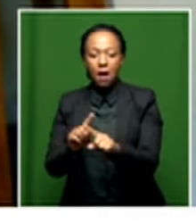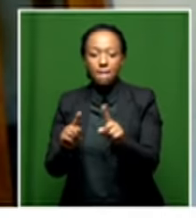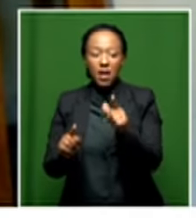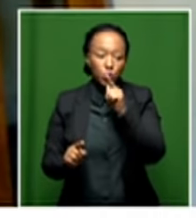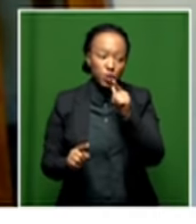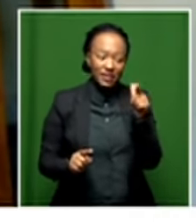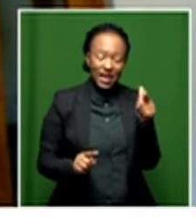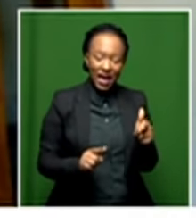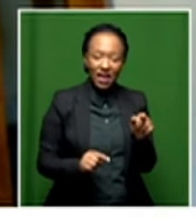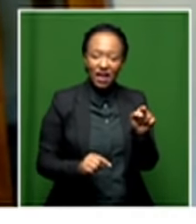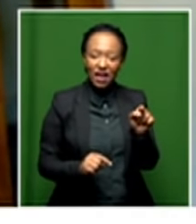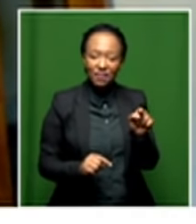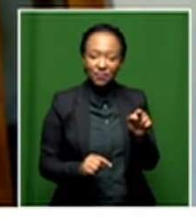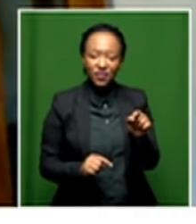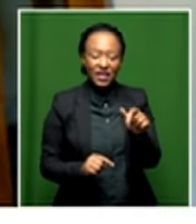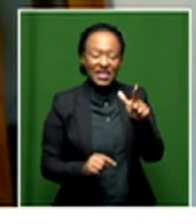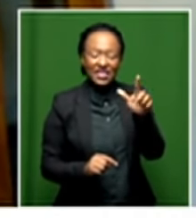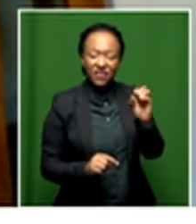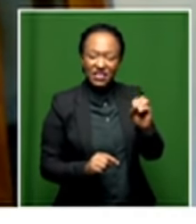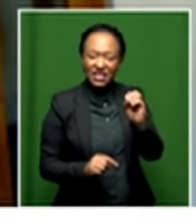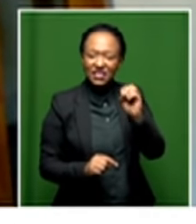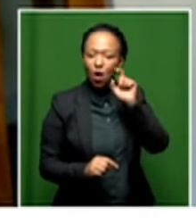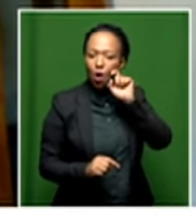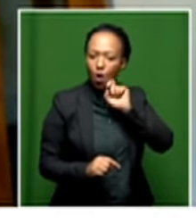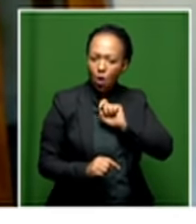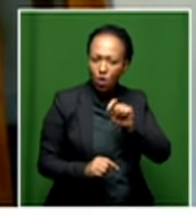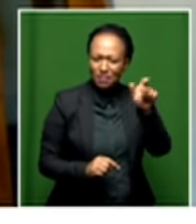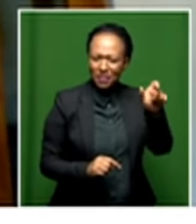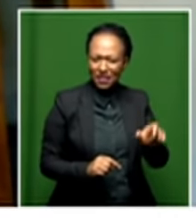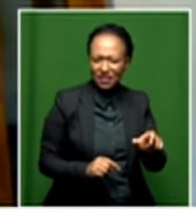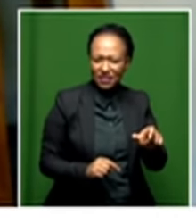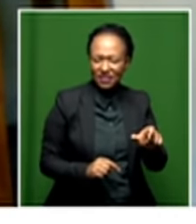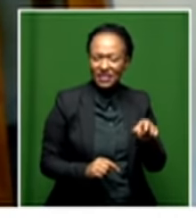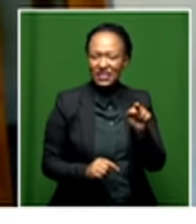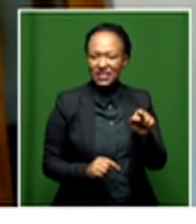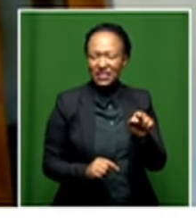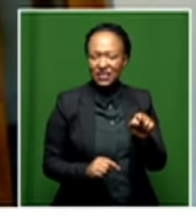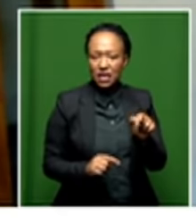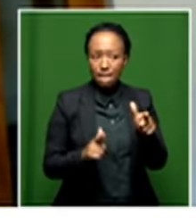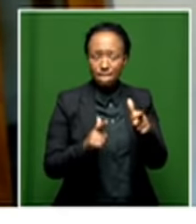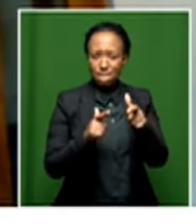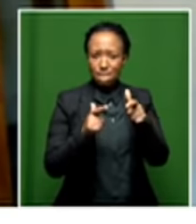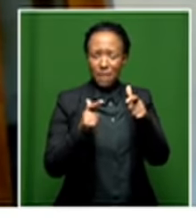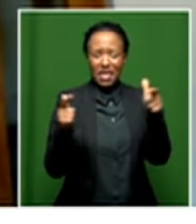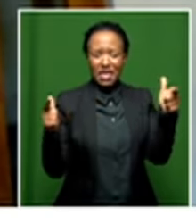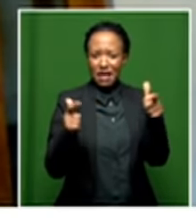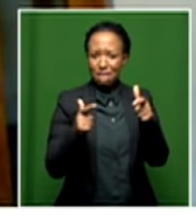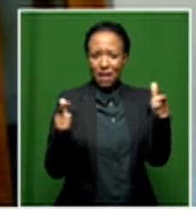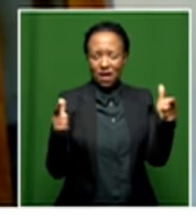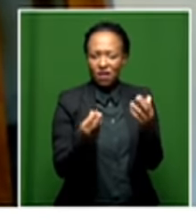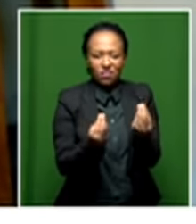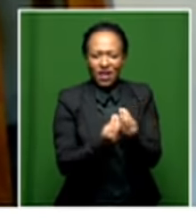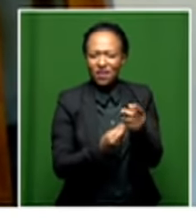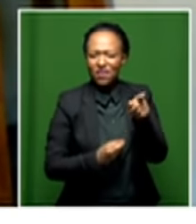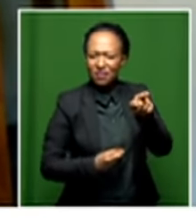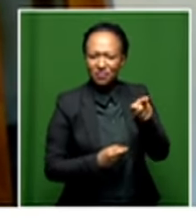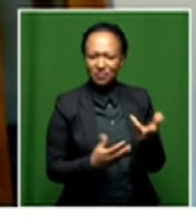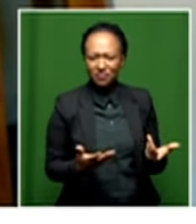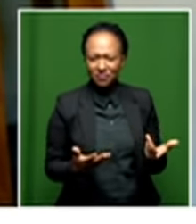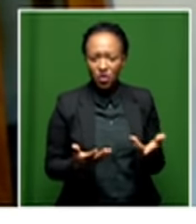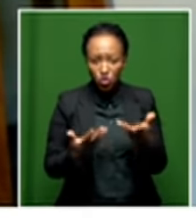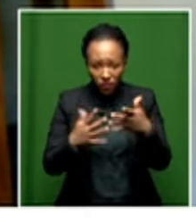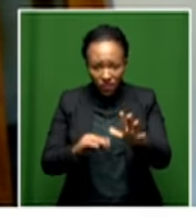that to a 70-year-old, this is a huge thing in their life. And as